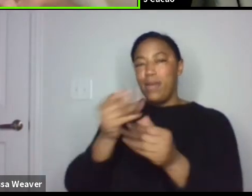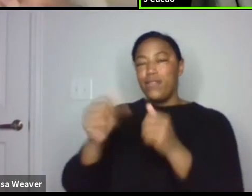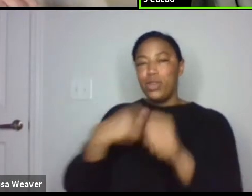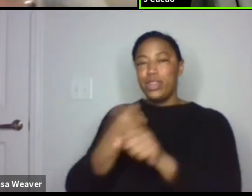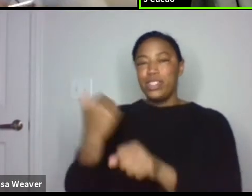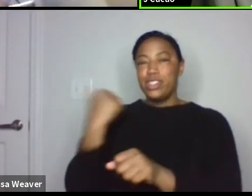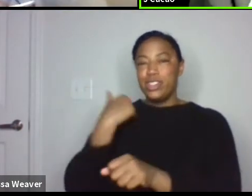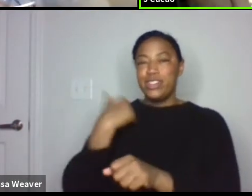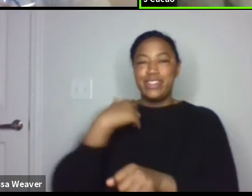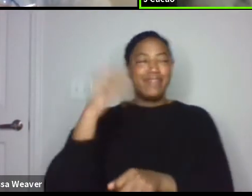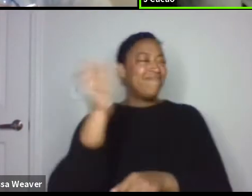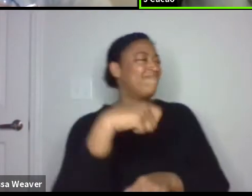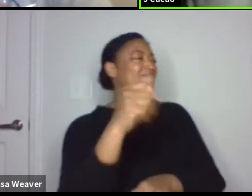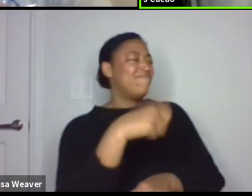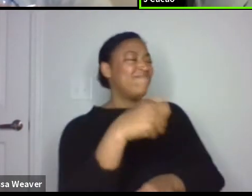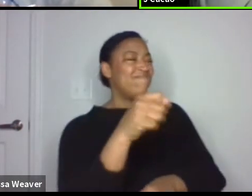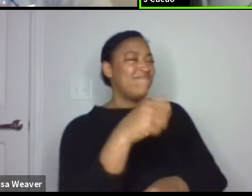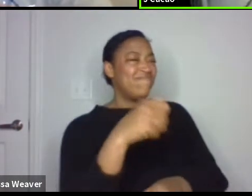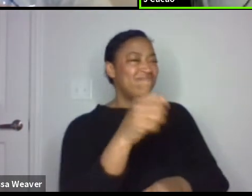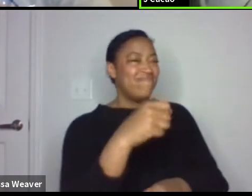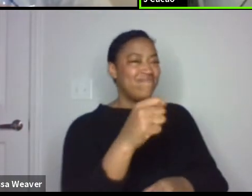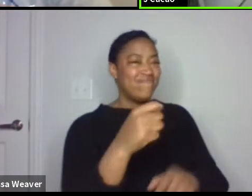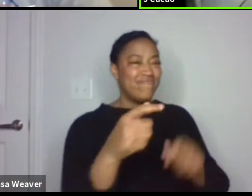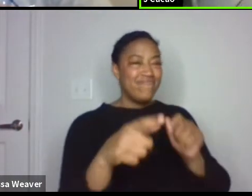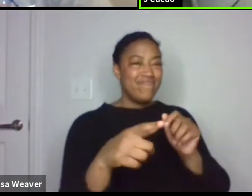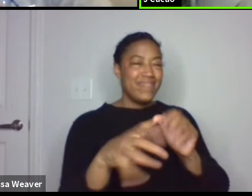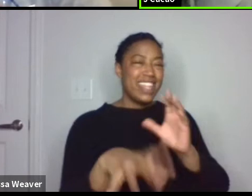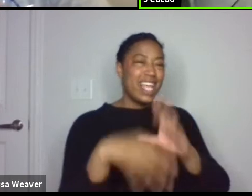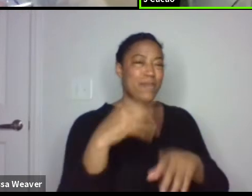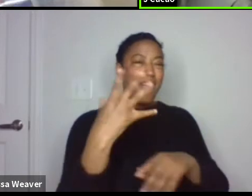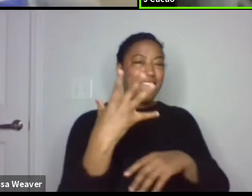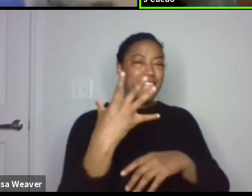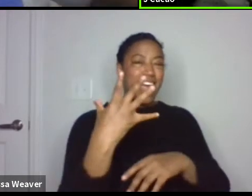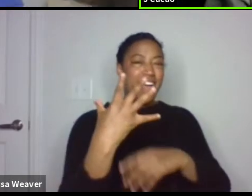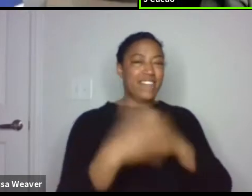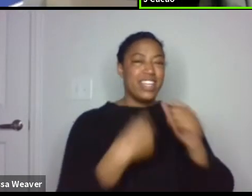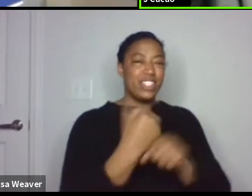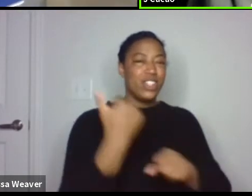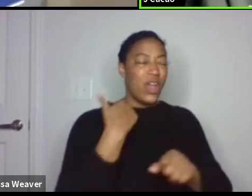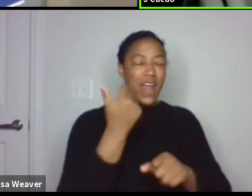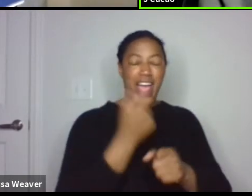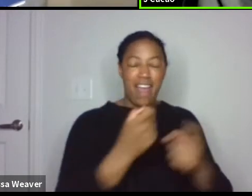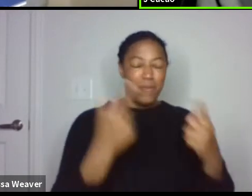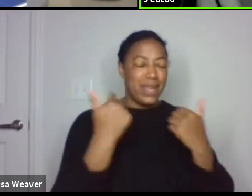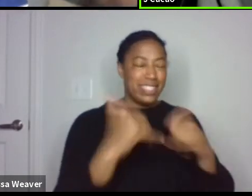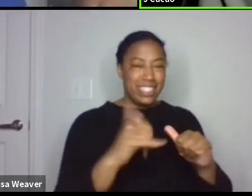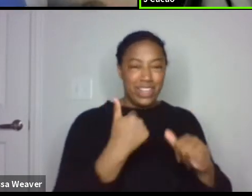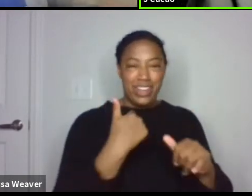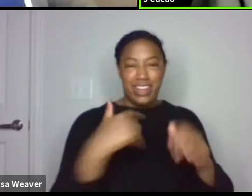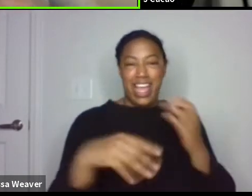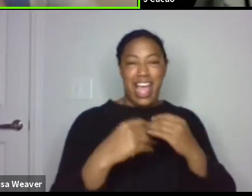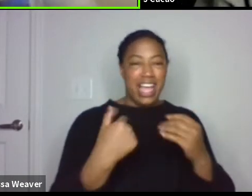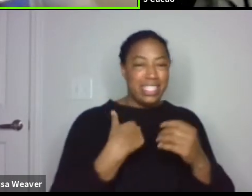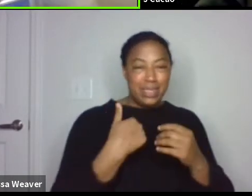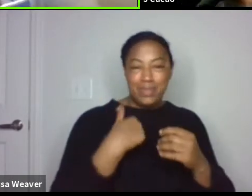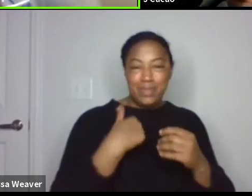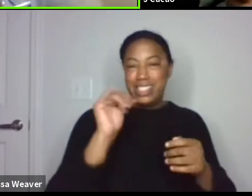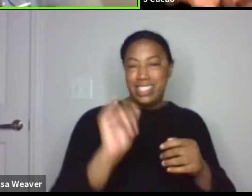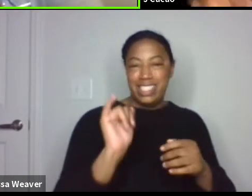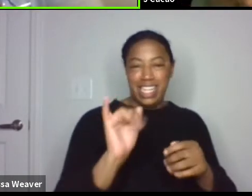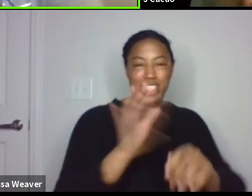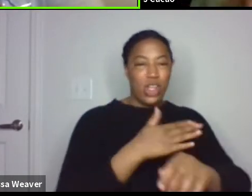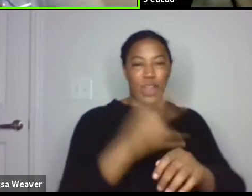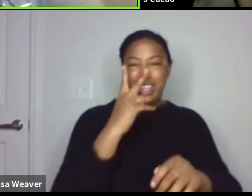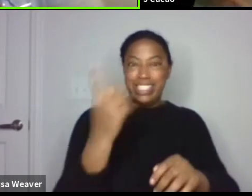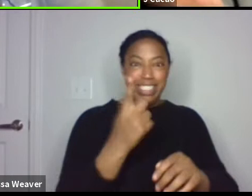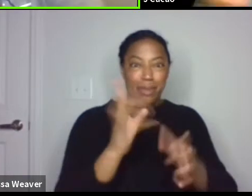he The interpreter, yeah, that came out like 5 or so years ago. And everybody tags me in that joint every time they see it, or anytime somebody sees something remotely related